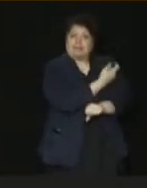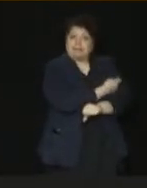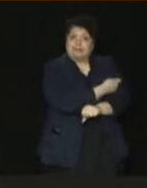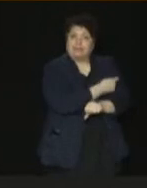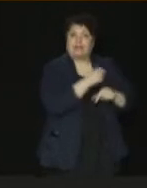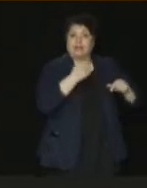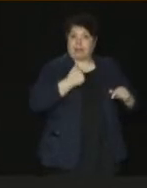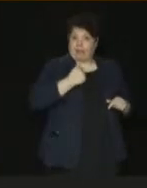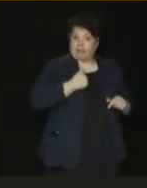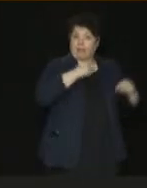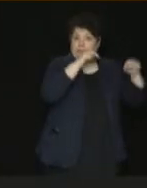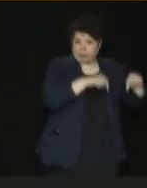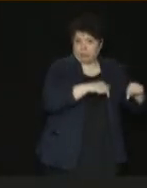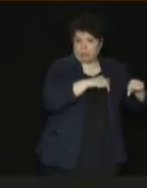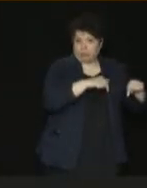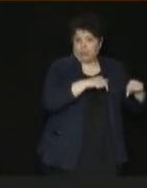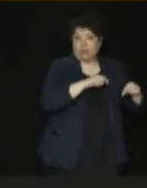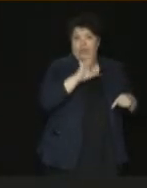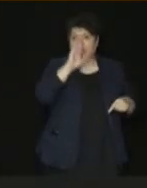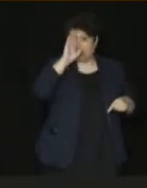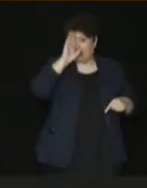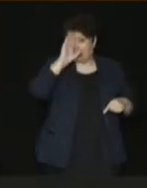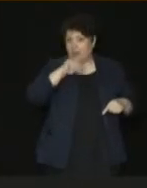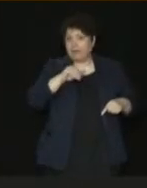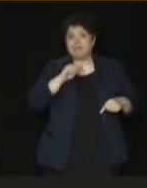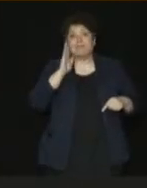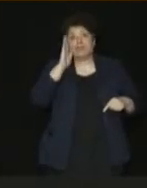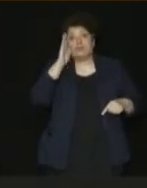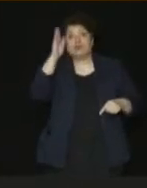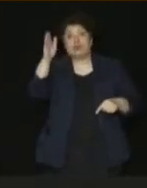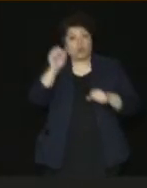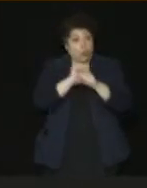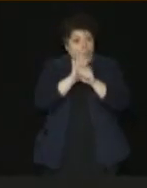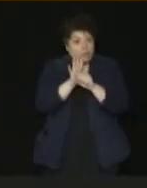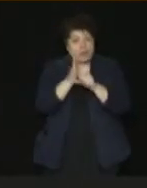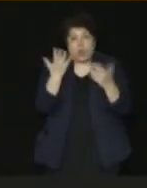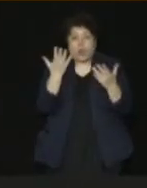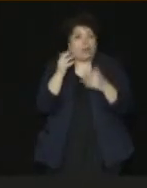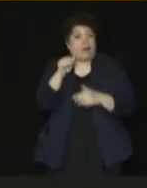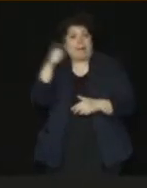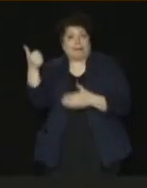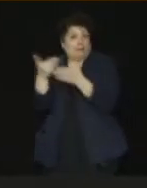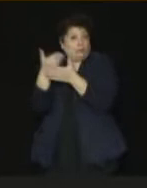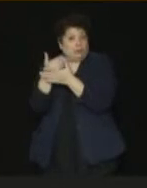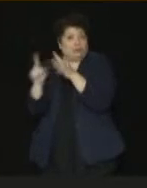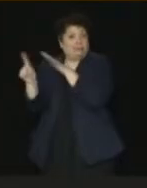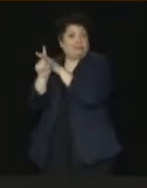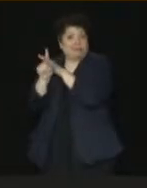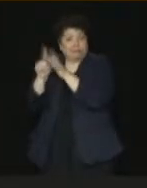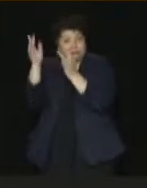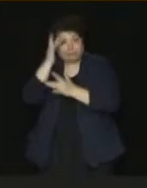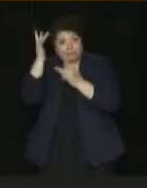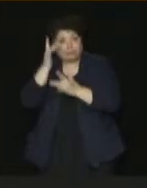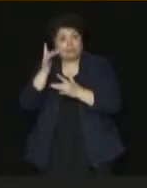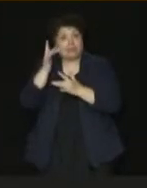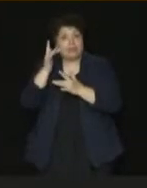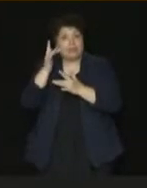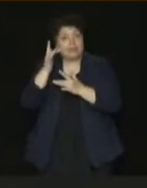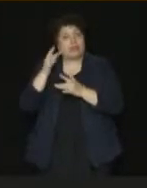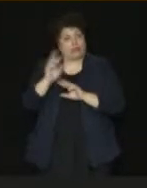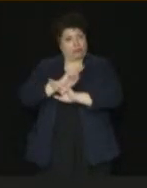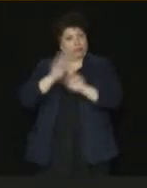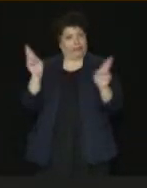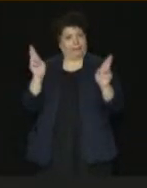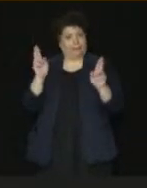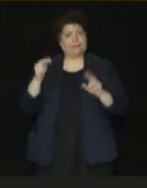we know that COVID-19 or other pandemics that may arise in the years to come, we need